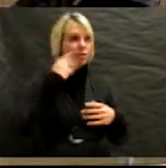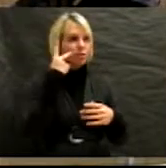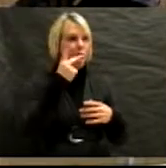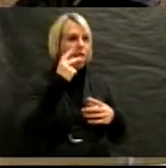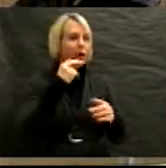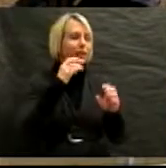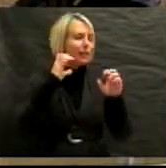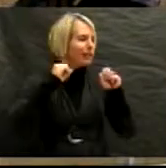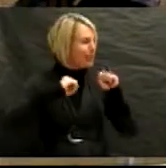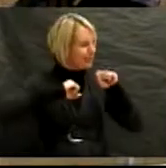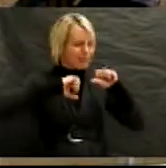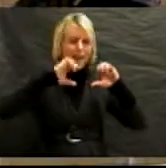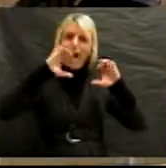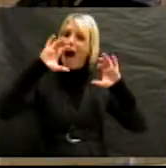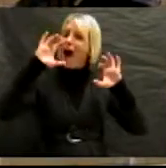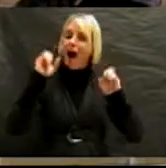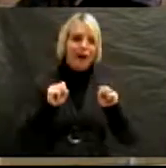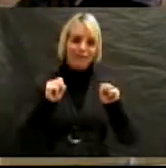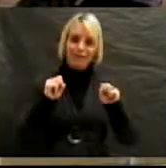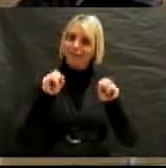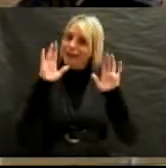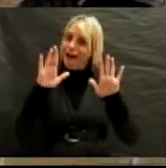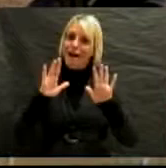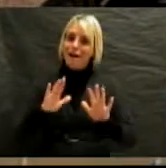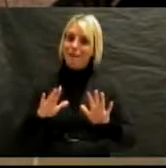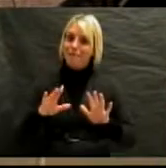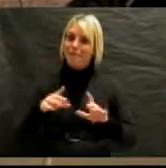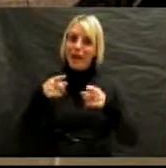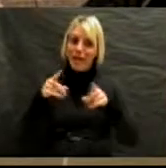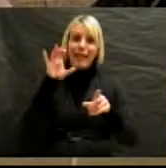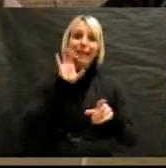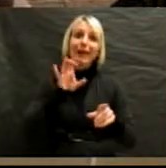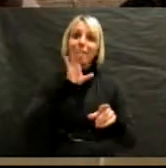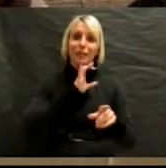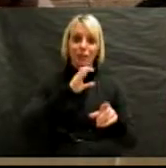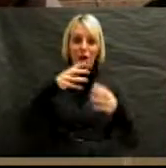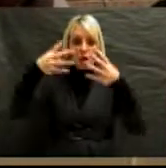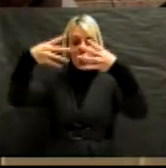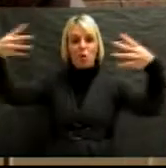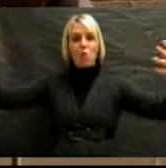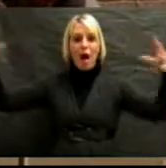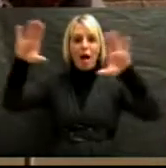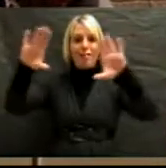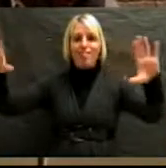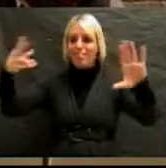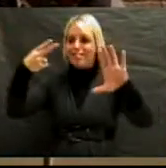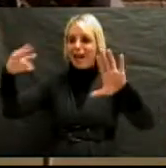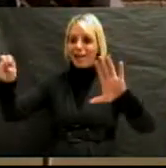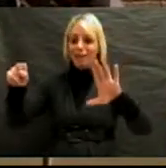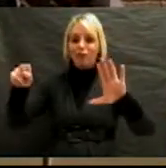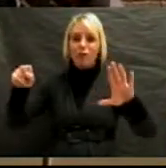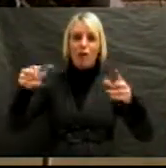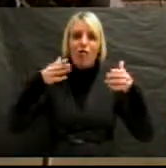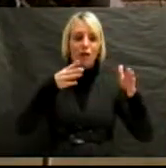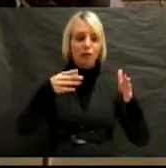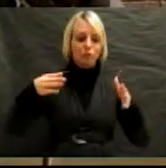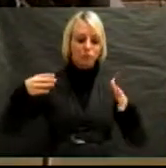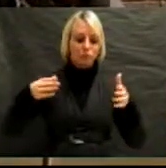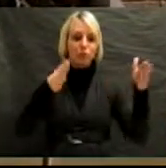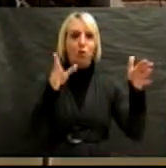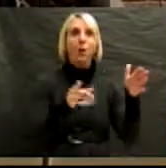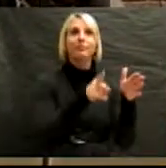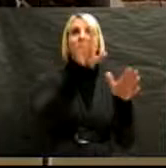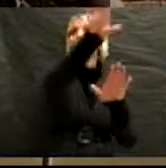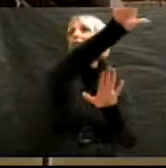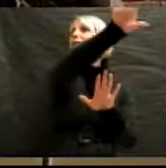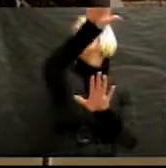right, of the in high yeah, school. in the- And Takes it's, up a whole it's wall. amazing. It's an entire wall. It's pictures from the past of Faribault